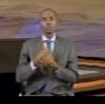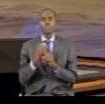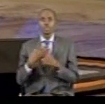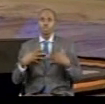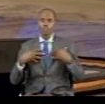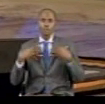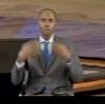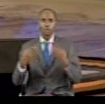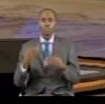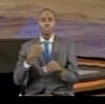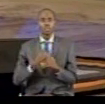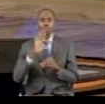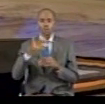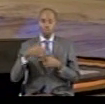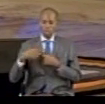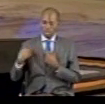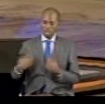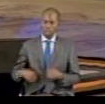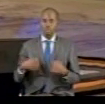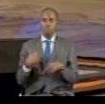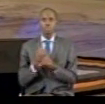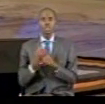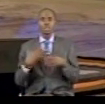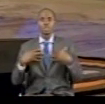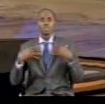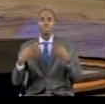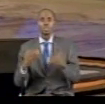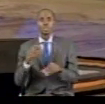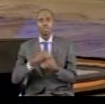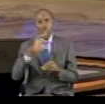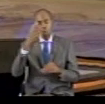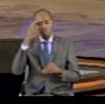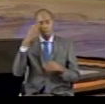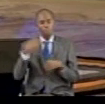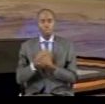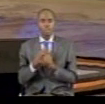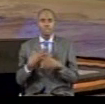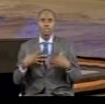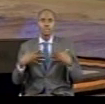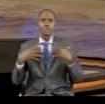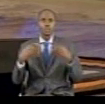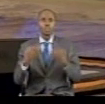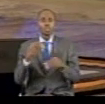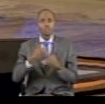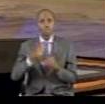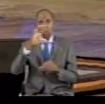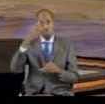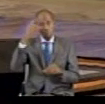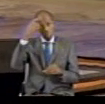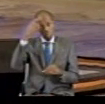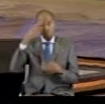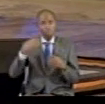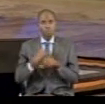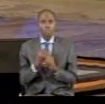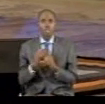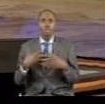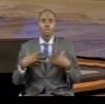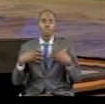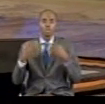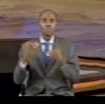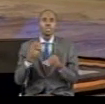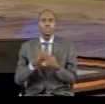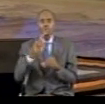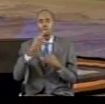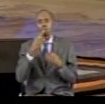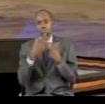your heart, made whole. In your mind, made whole. In your brain, made whole. In your blood